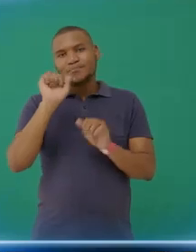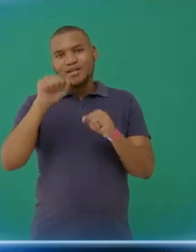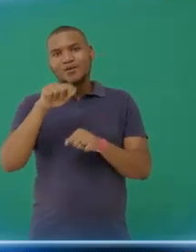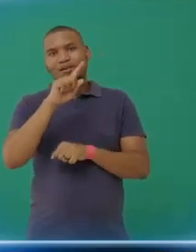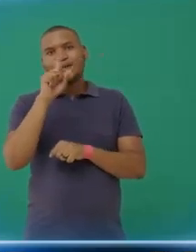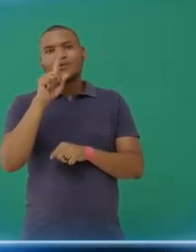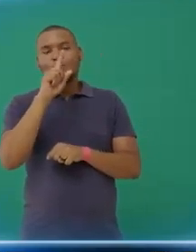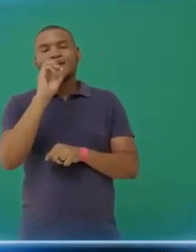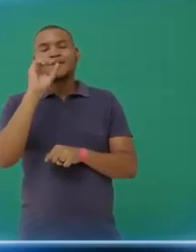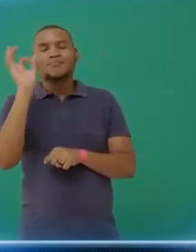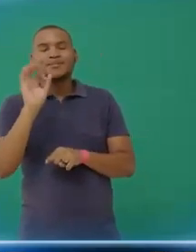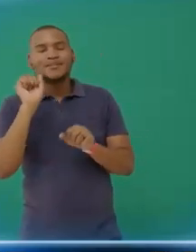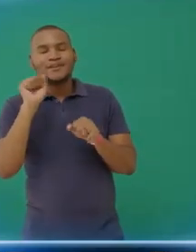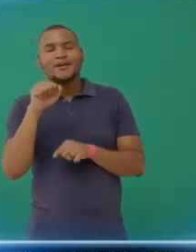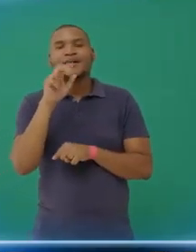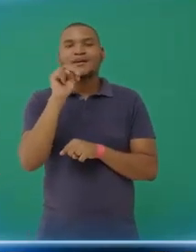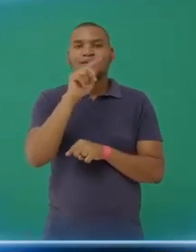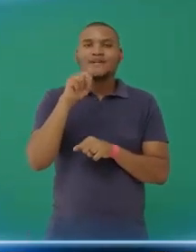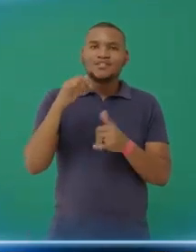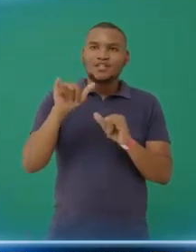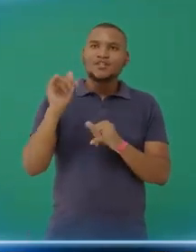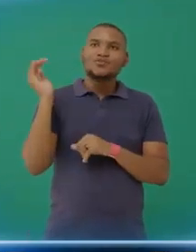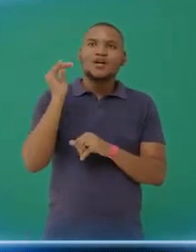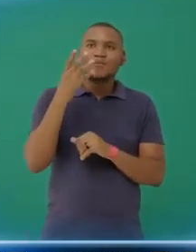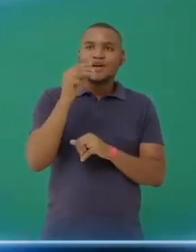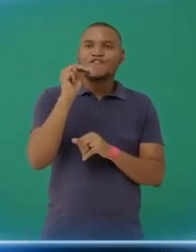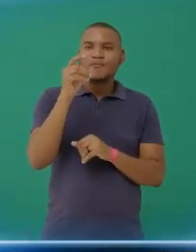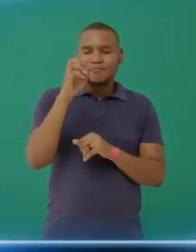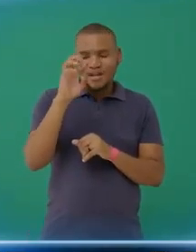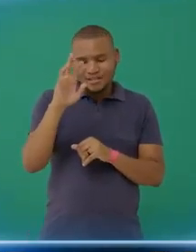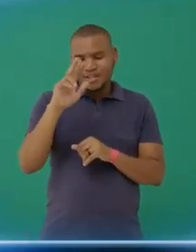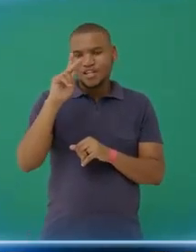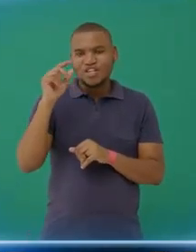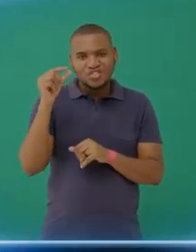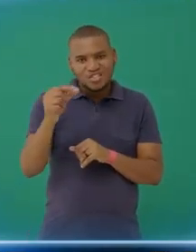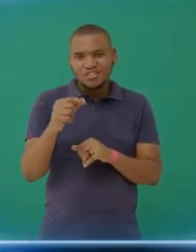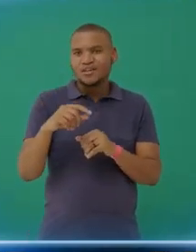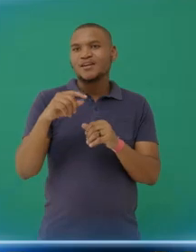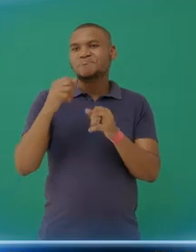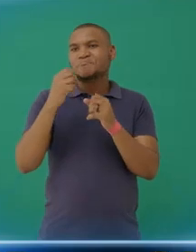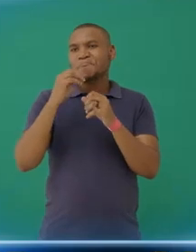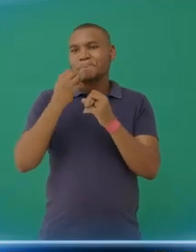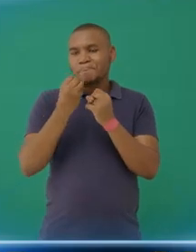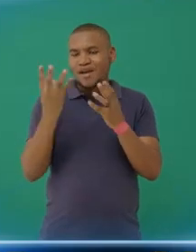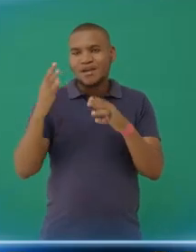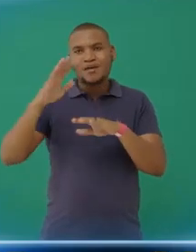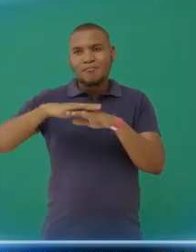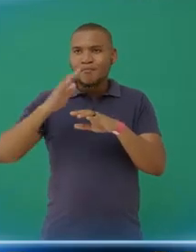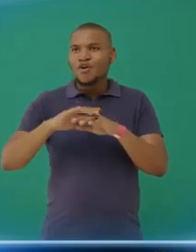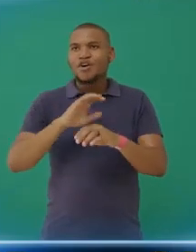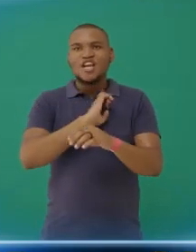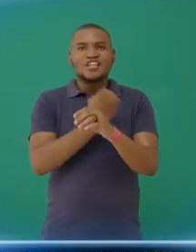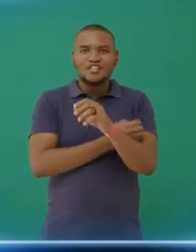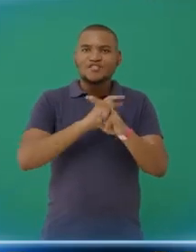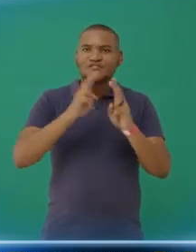Nasli, still to come, we have Master KG, Yes, we do. Siggy Joanne, and Yes, Kurt we do. Darren, and many more. The energy is high. Please